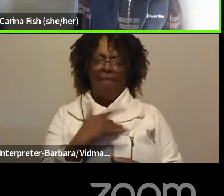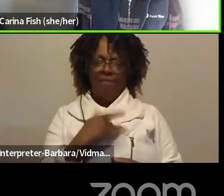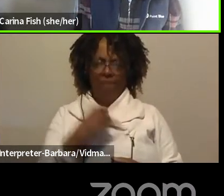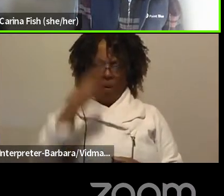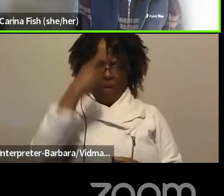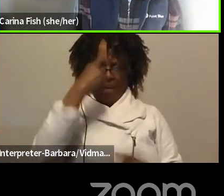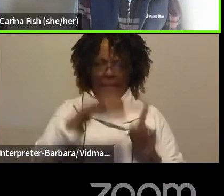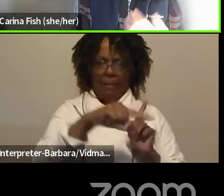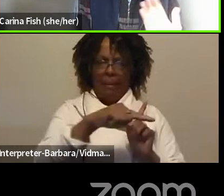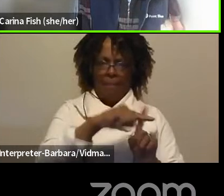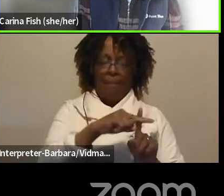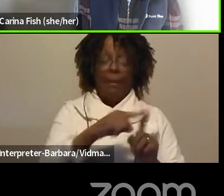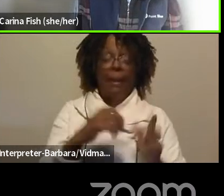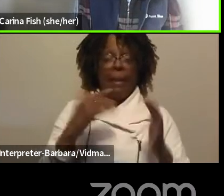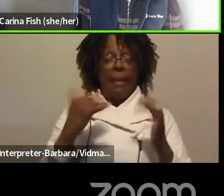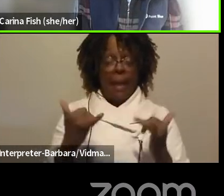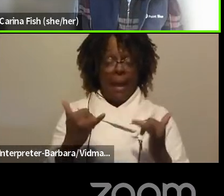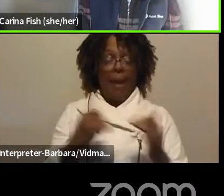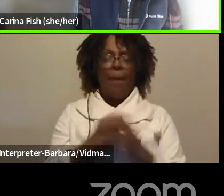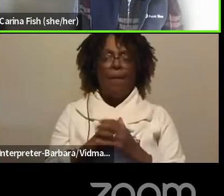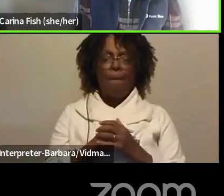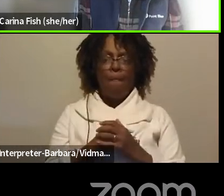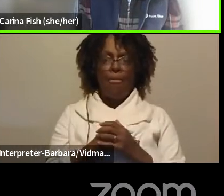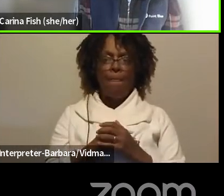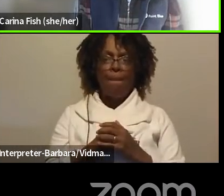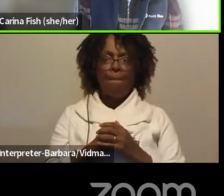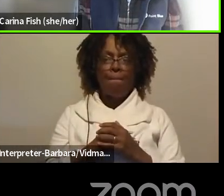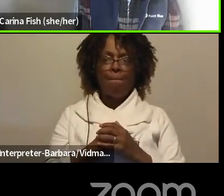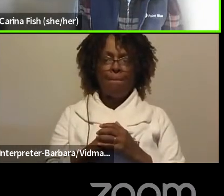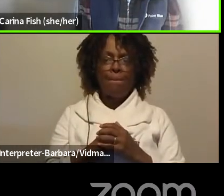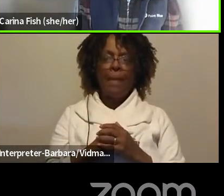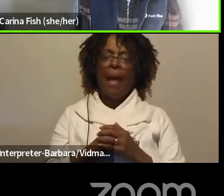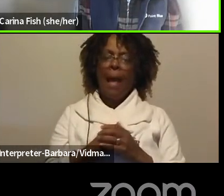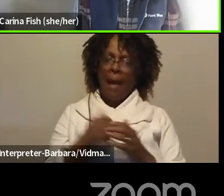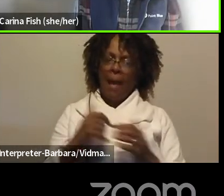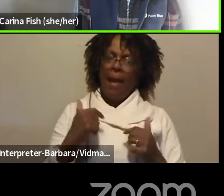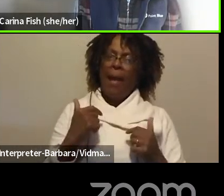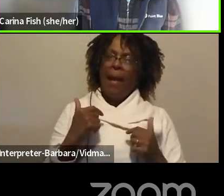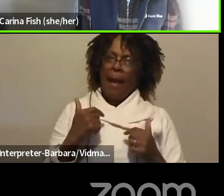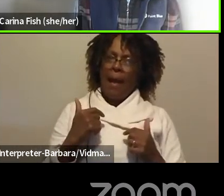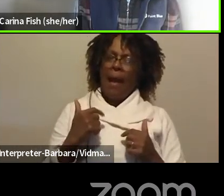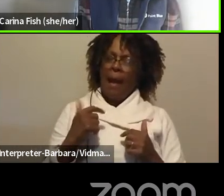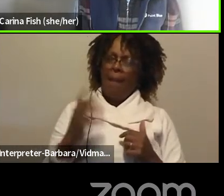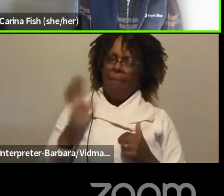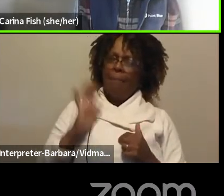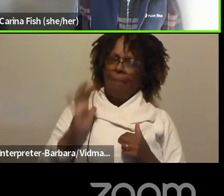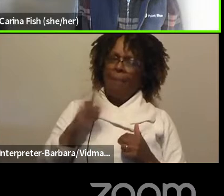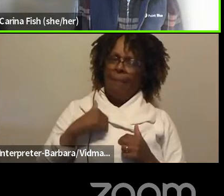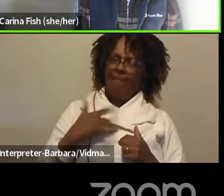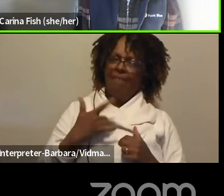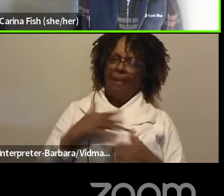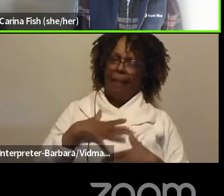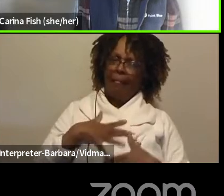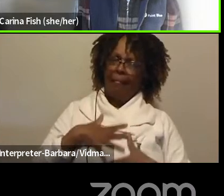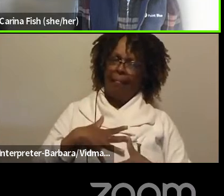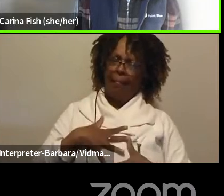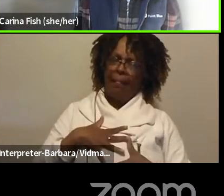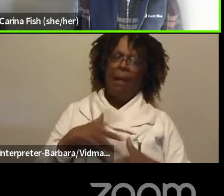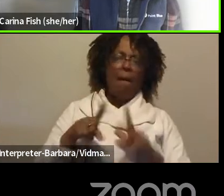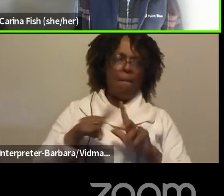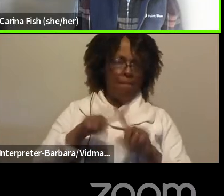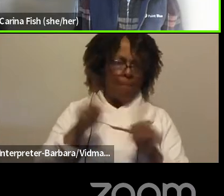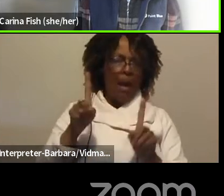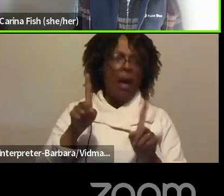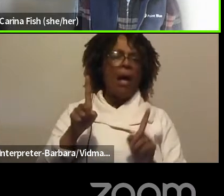that, I finally got some external validation in the forms of some awards. And for that, my advice would just be